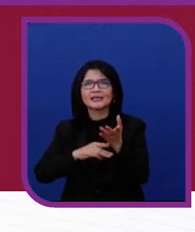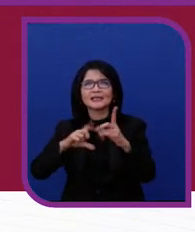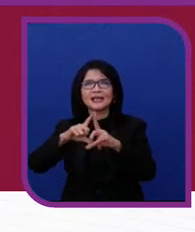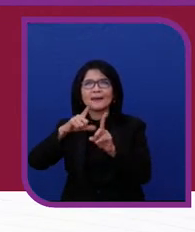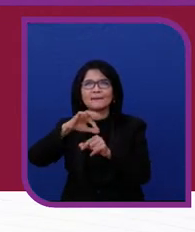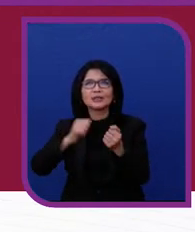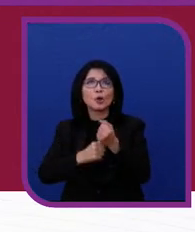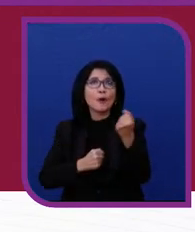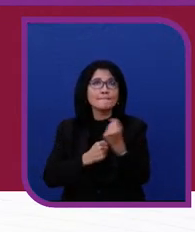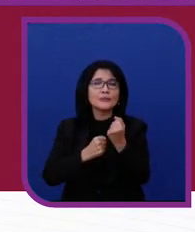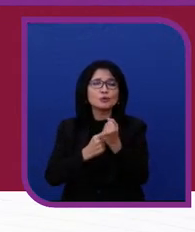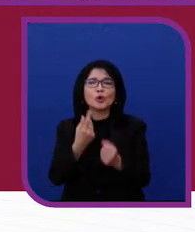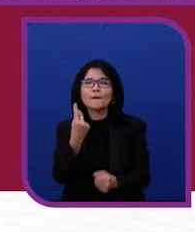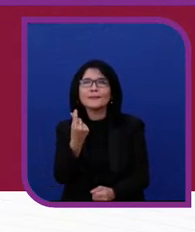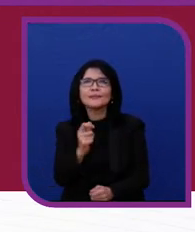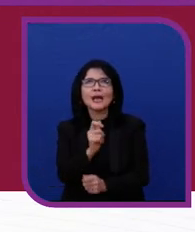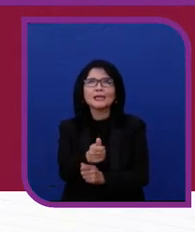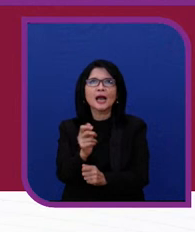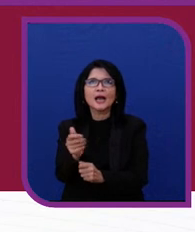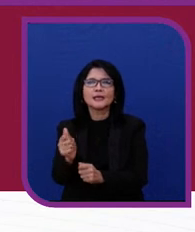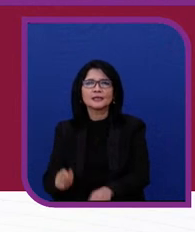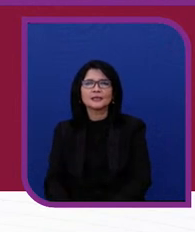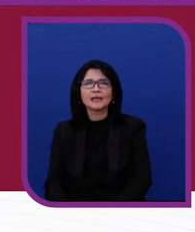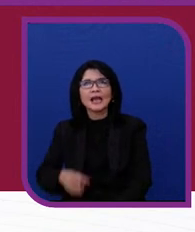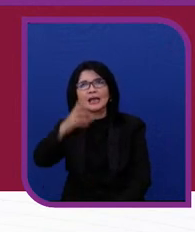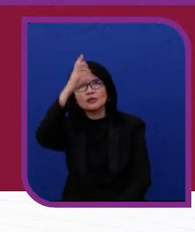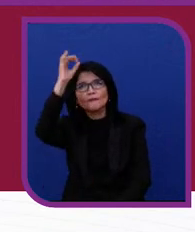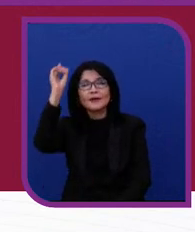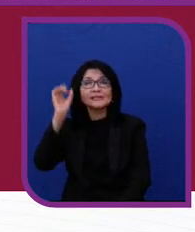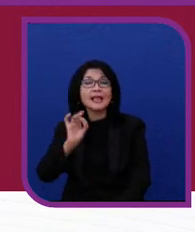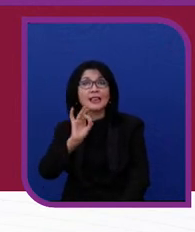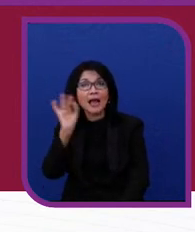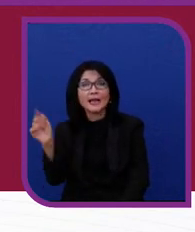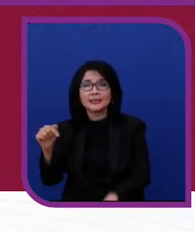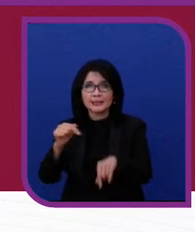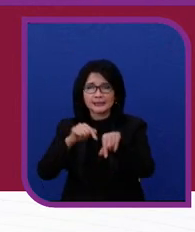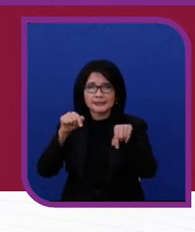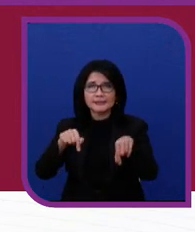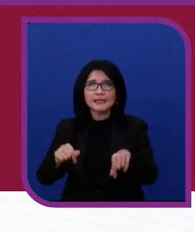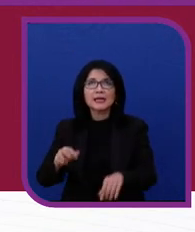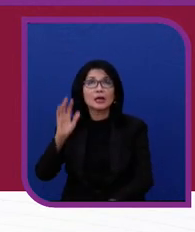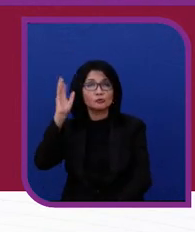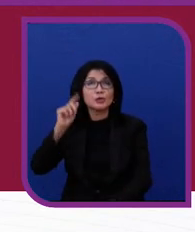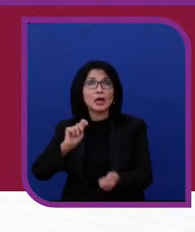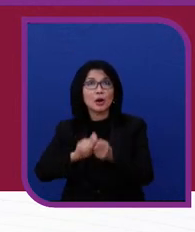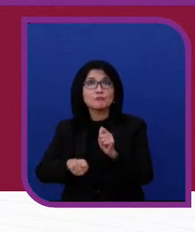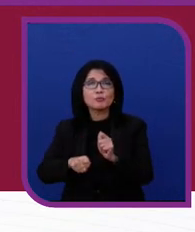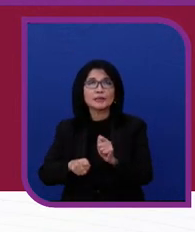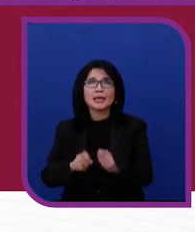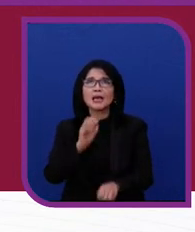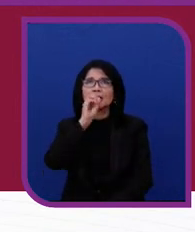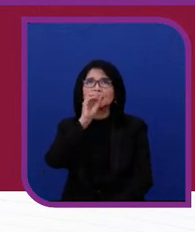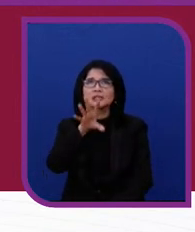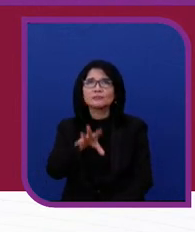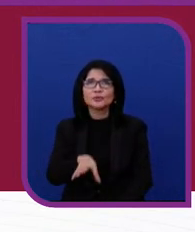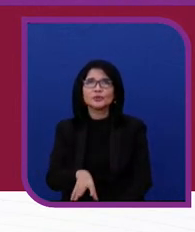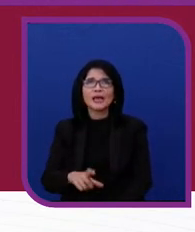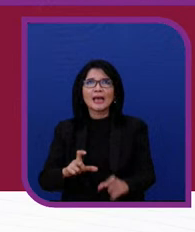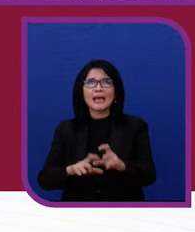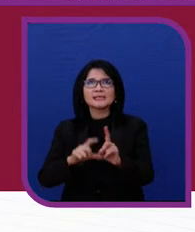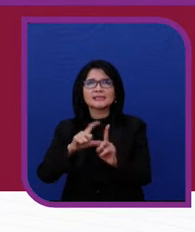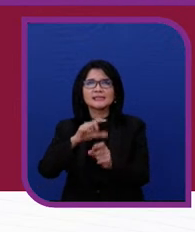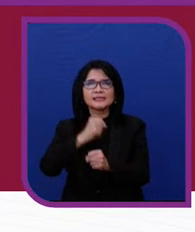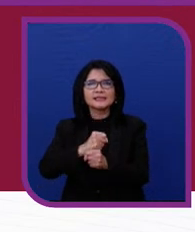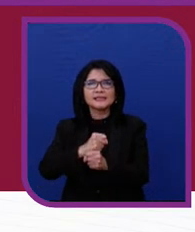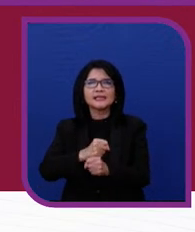dari Innovation that pesta bisa Awi kritis bascot SCG Indonesia one This is a